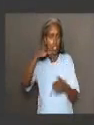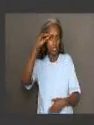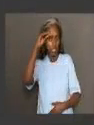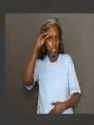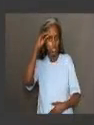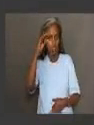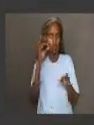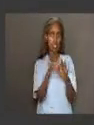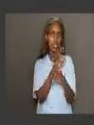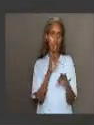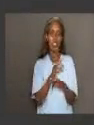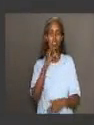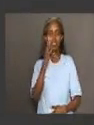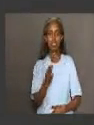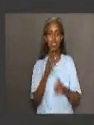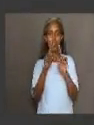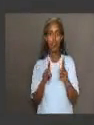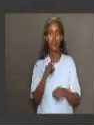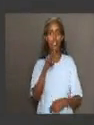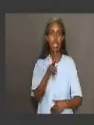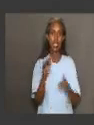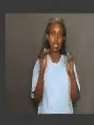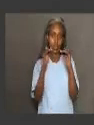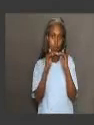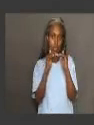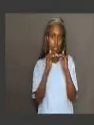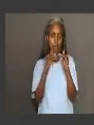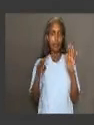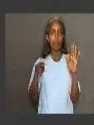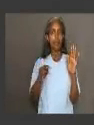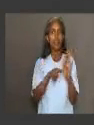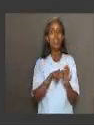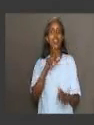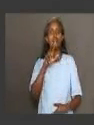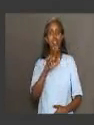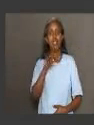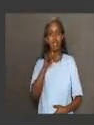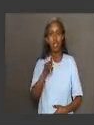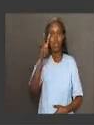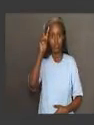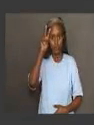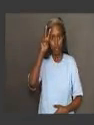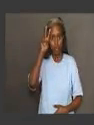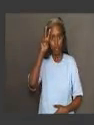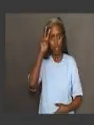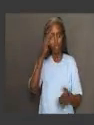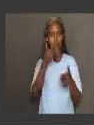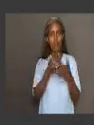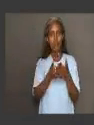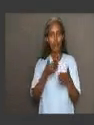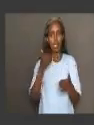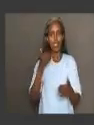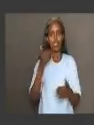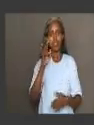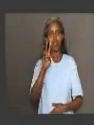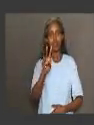the function f of x equals negative 3x squared